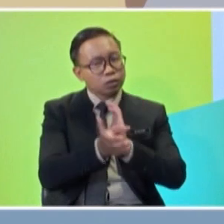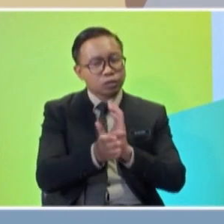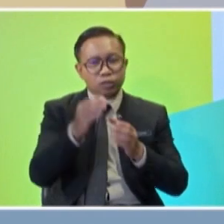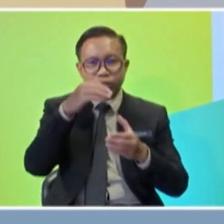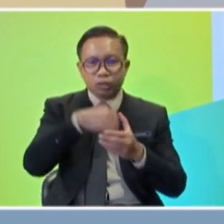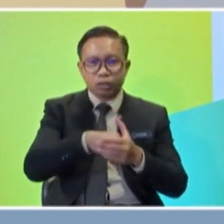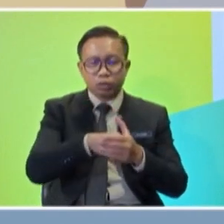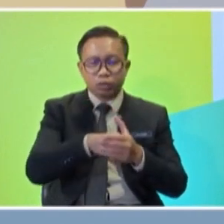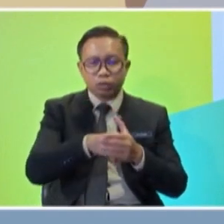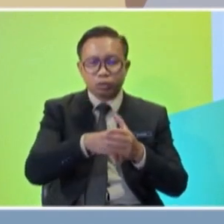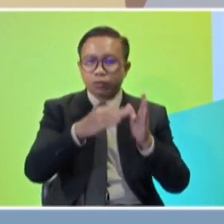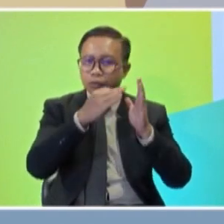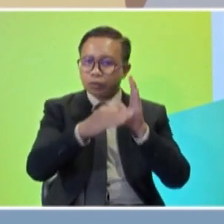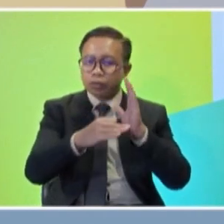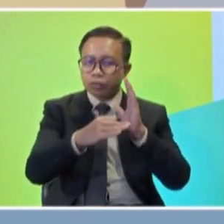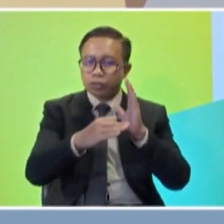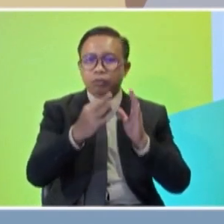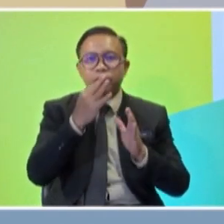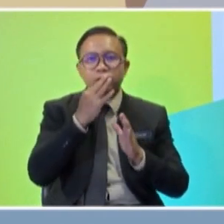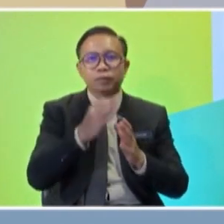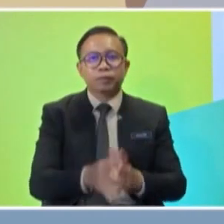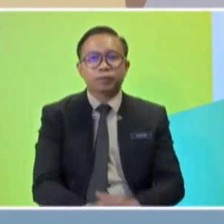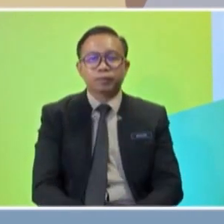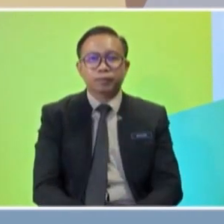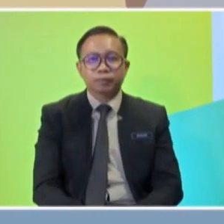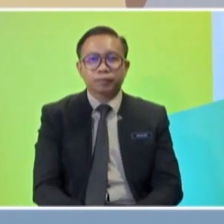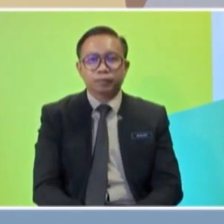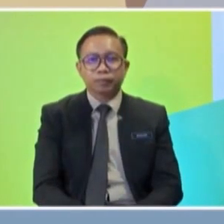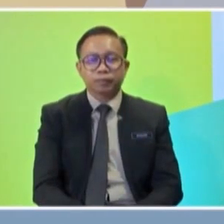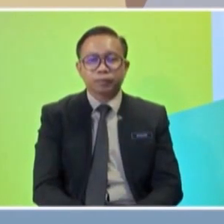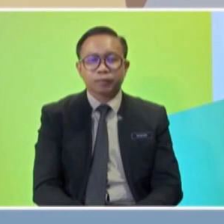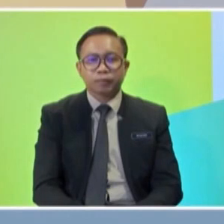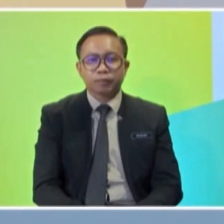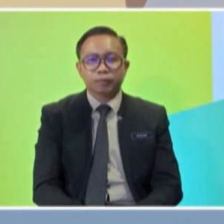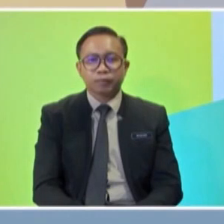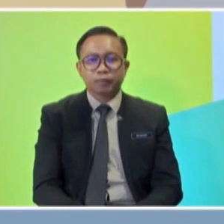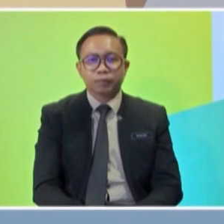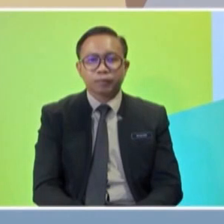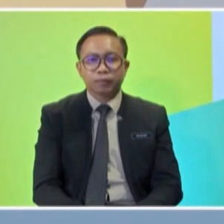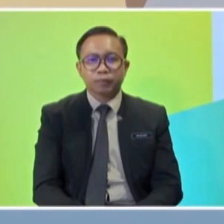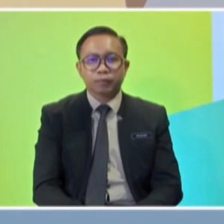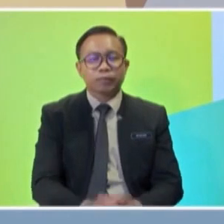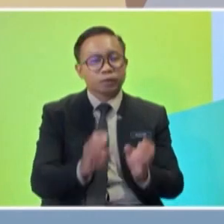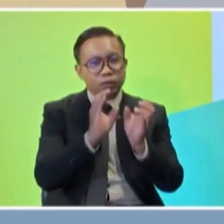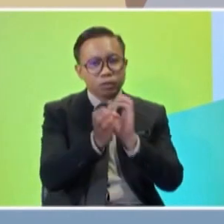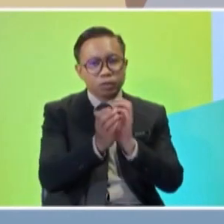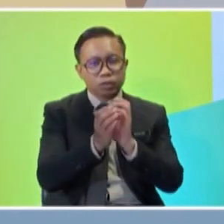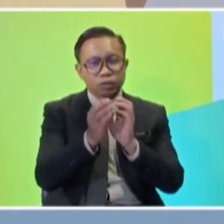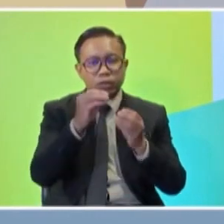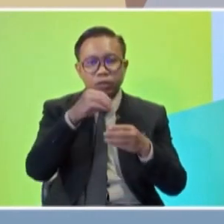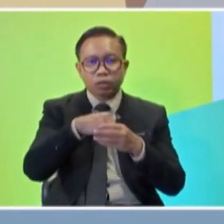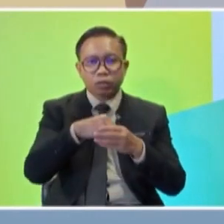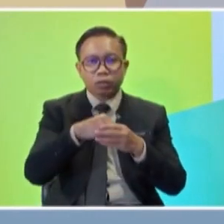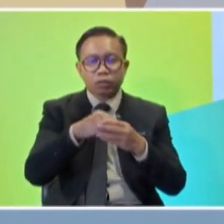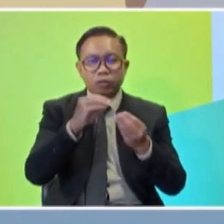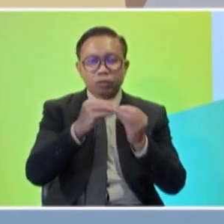to improper fraction. No, that is an improper fraction. You need to change to mixed number. We need to change it to mixed number. Very good.